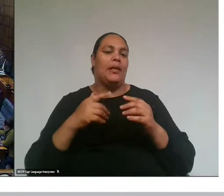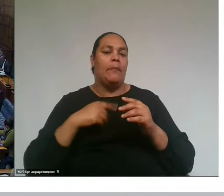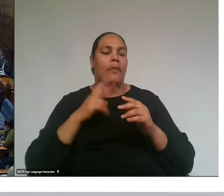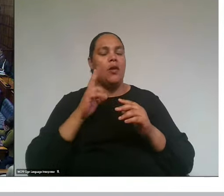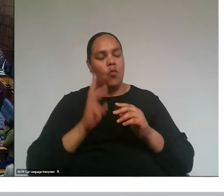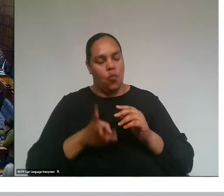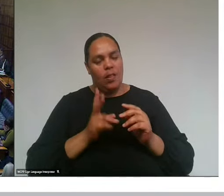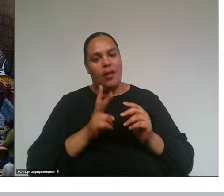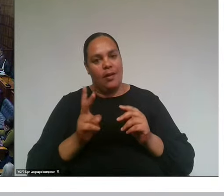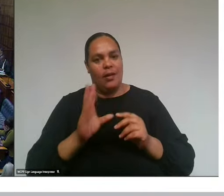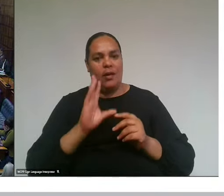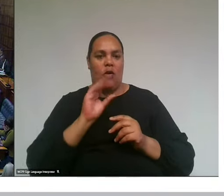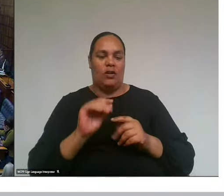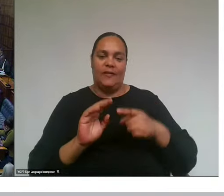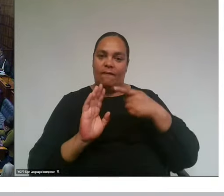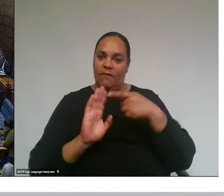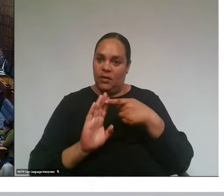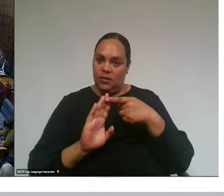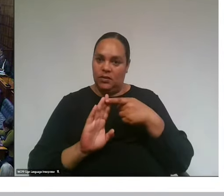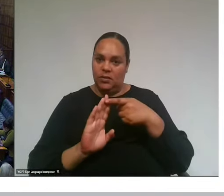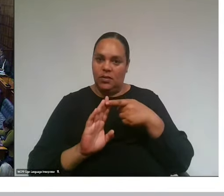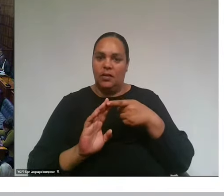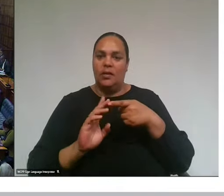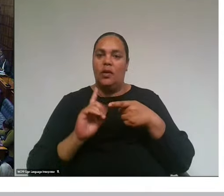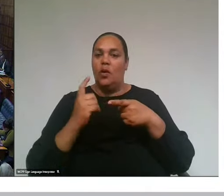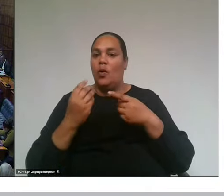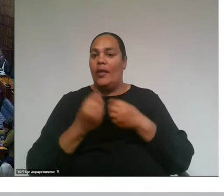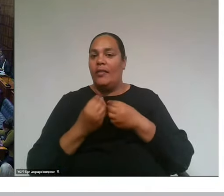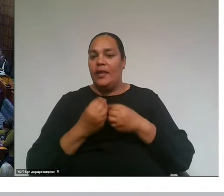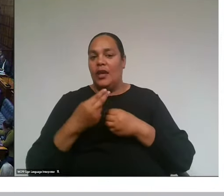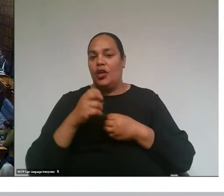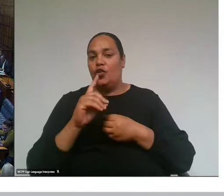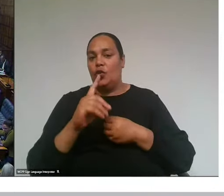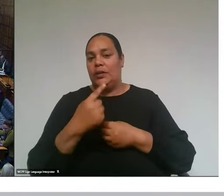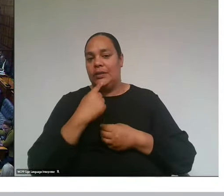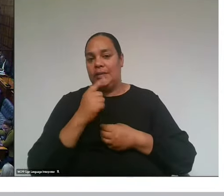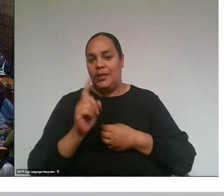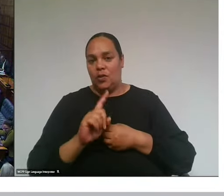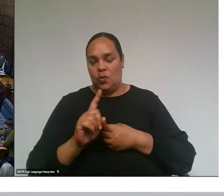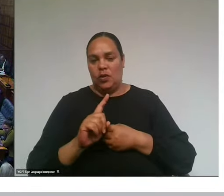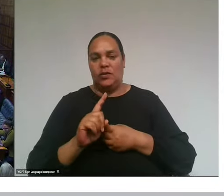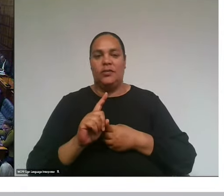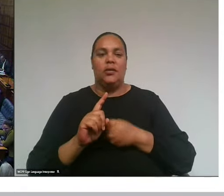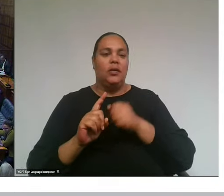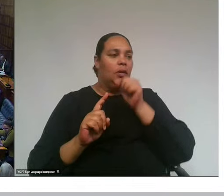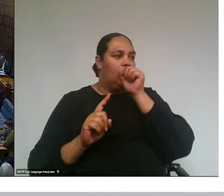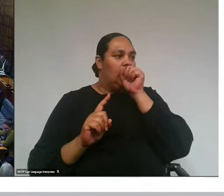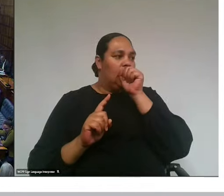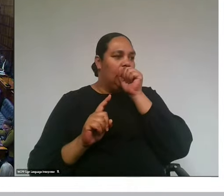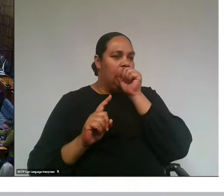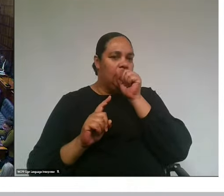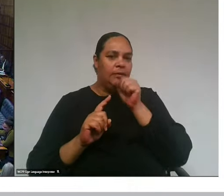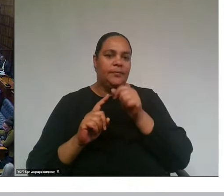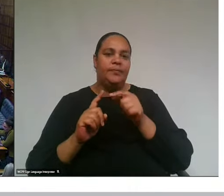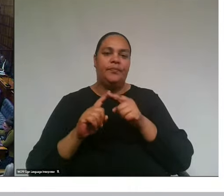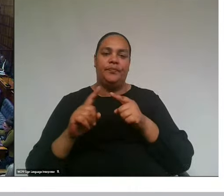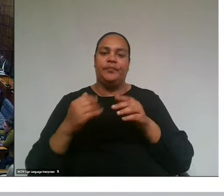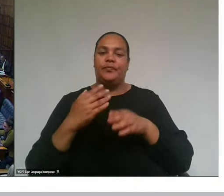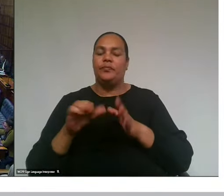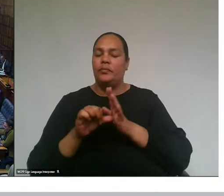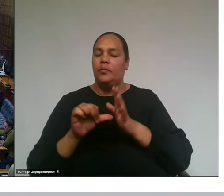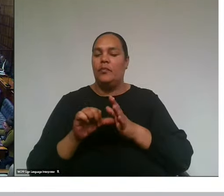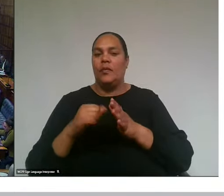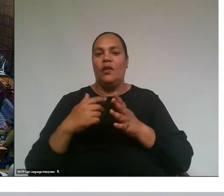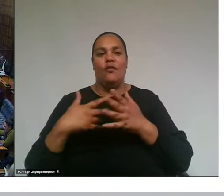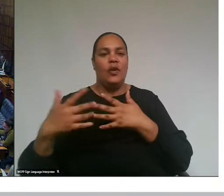again here one is that one of the things that hu rais is one of the critical Fe features of